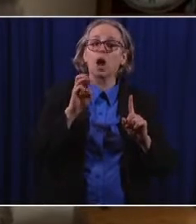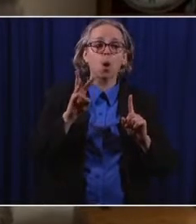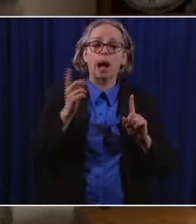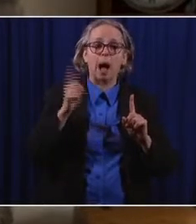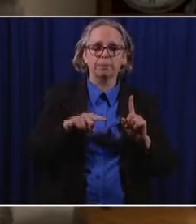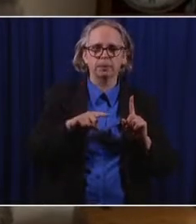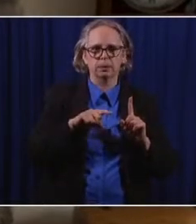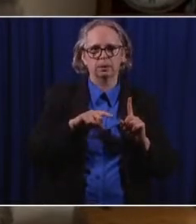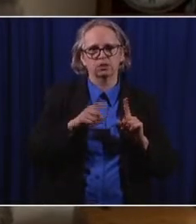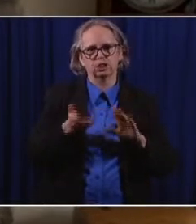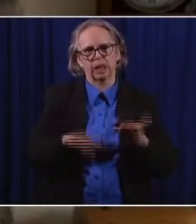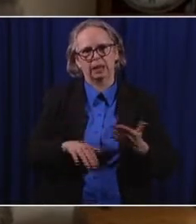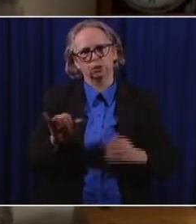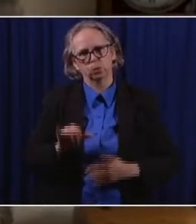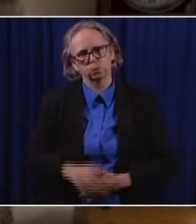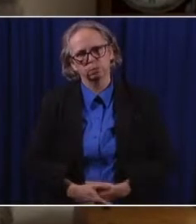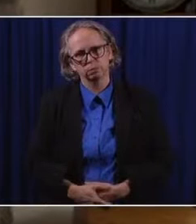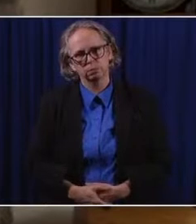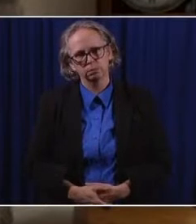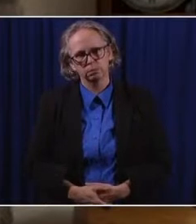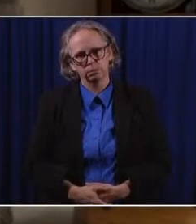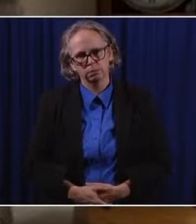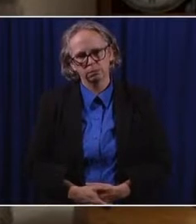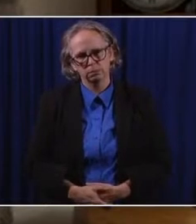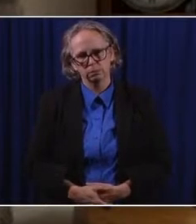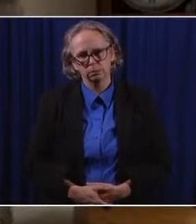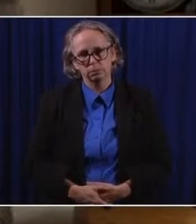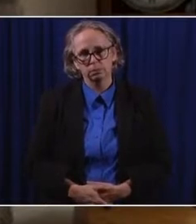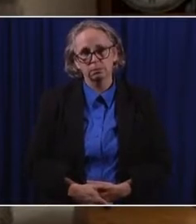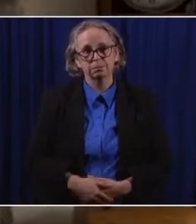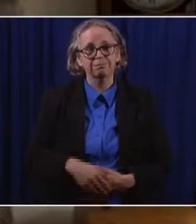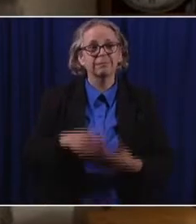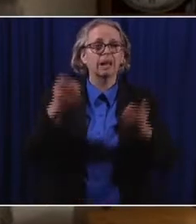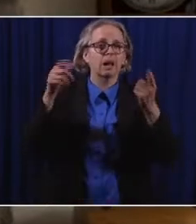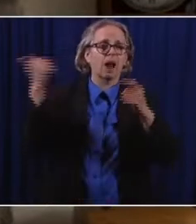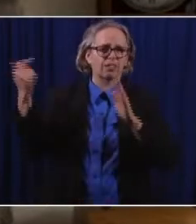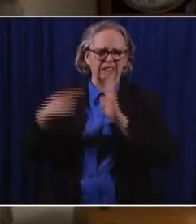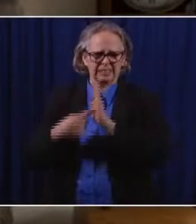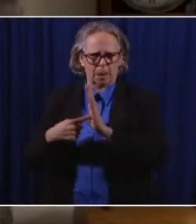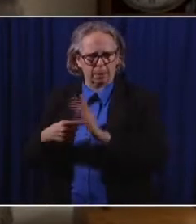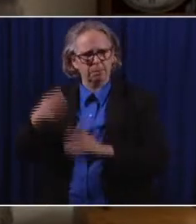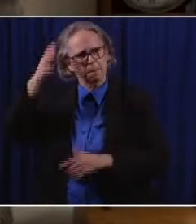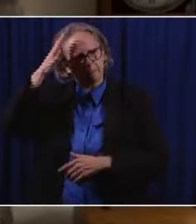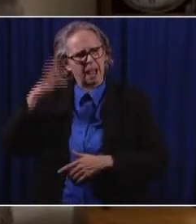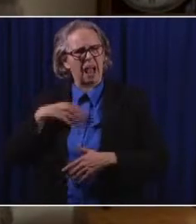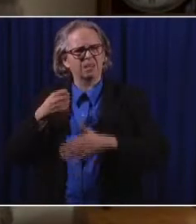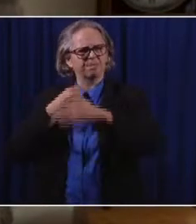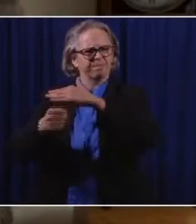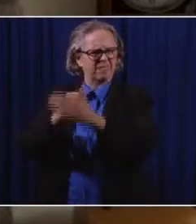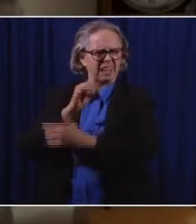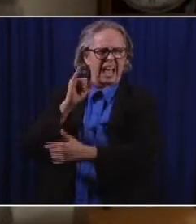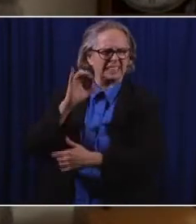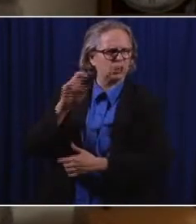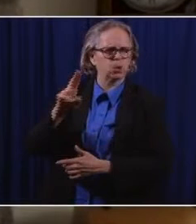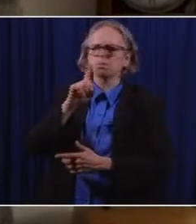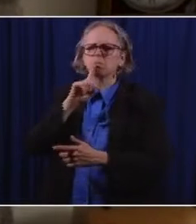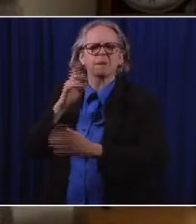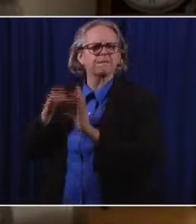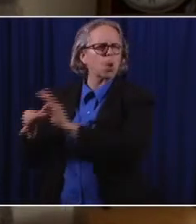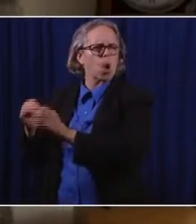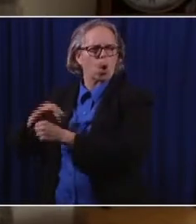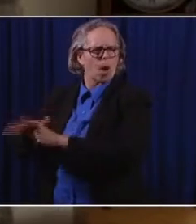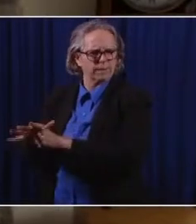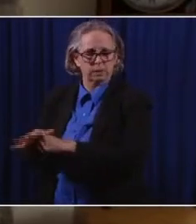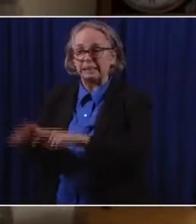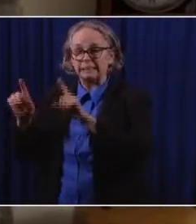Another example, a man was in ICU for a non-COVID related reason. The hospital tested him initially and he was negative. His wife continued to come